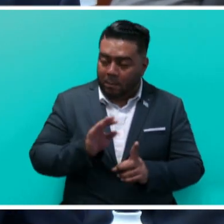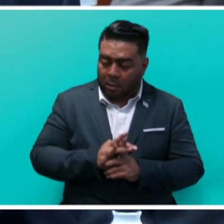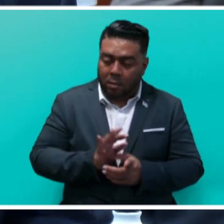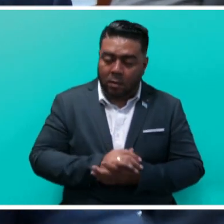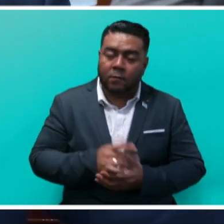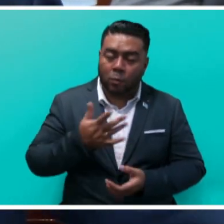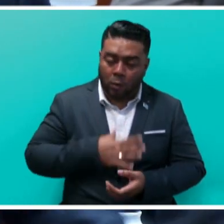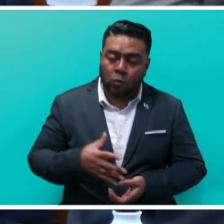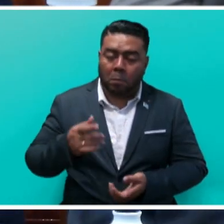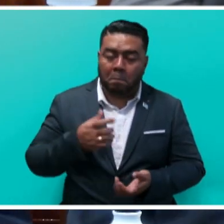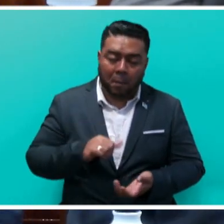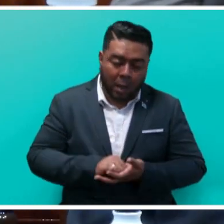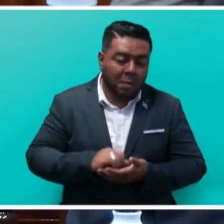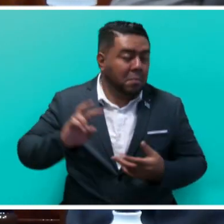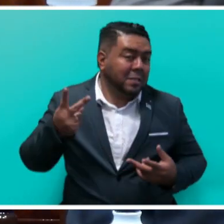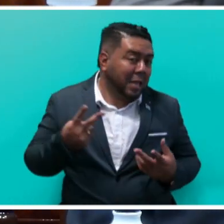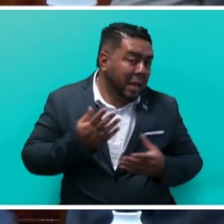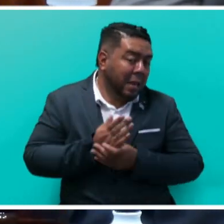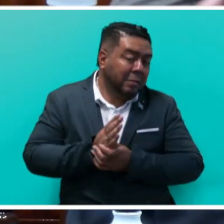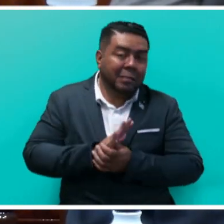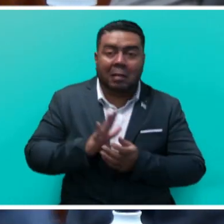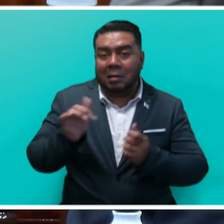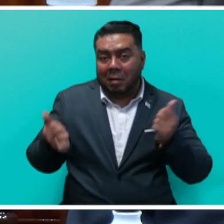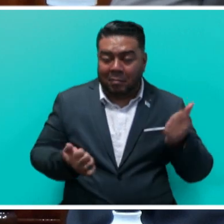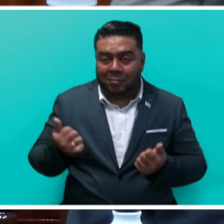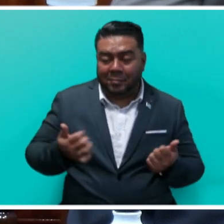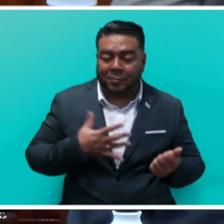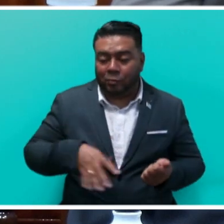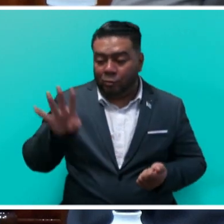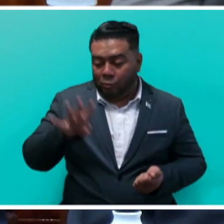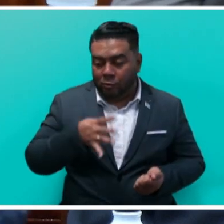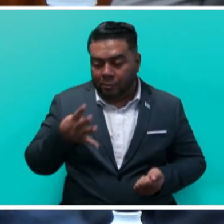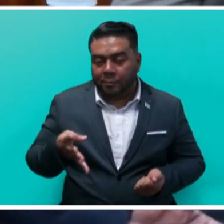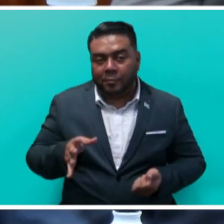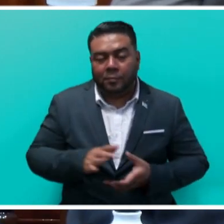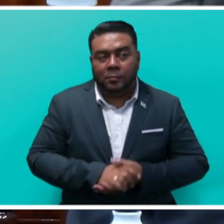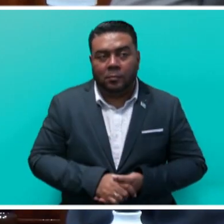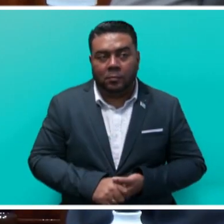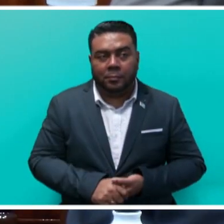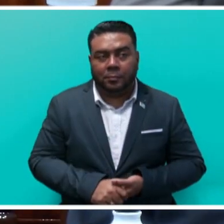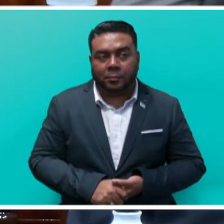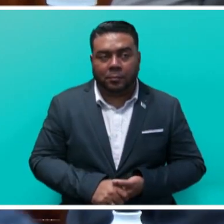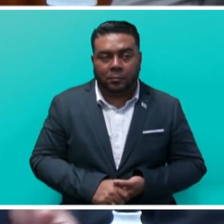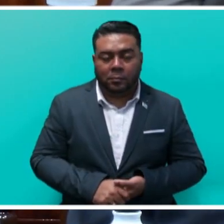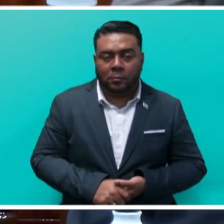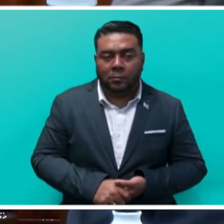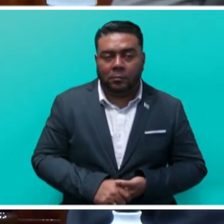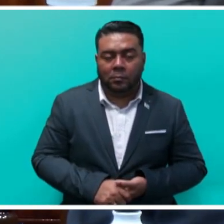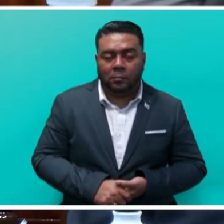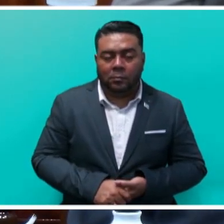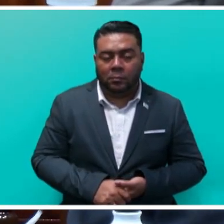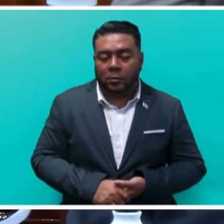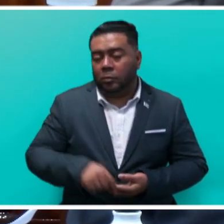buy a second-hand car or something, and you want to check whether it's free of existing security interest,